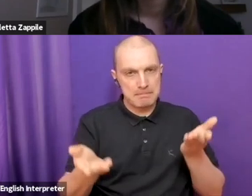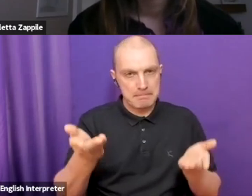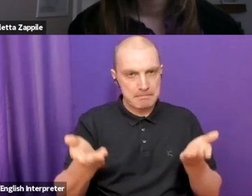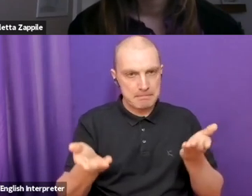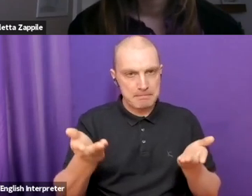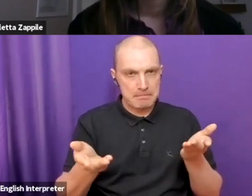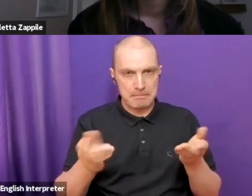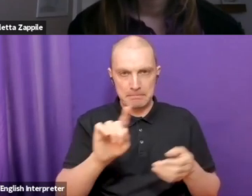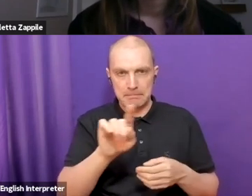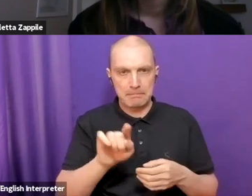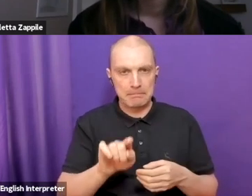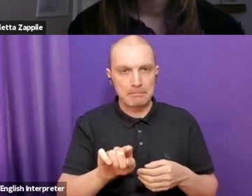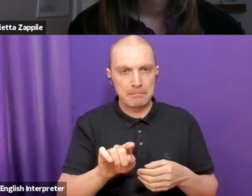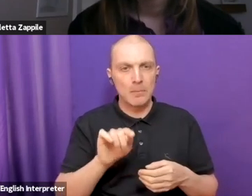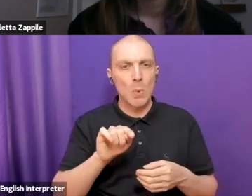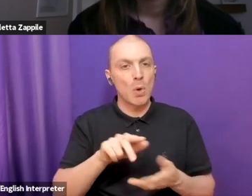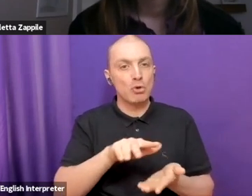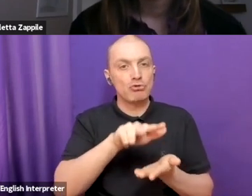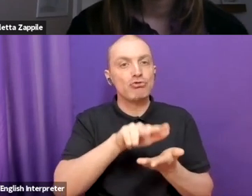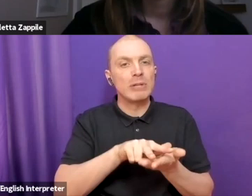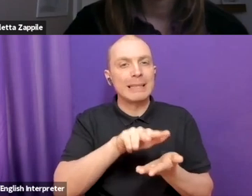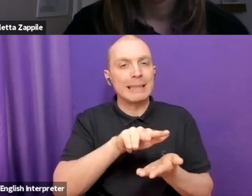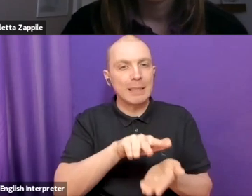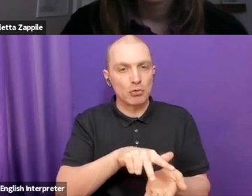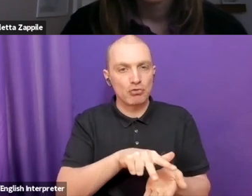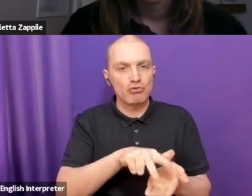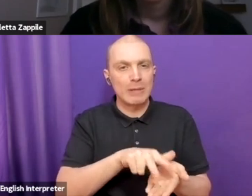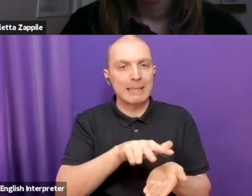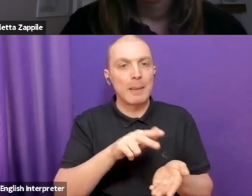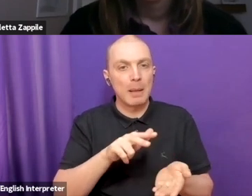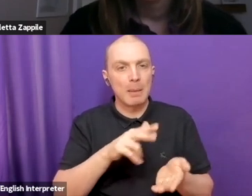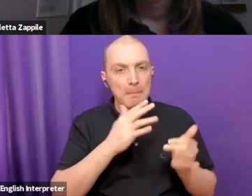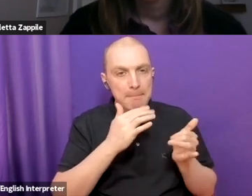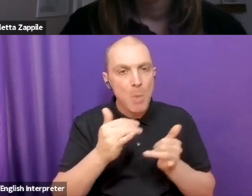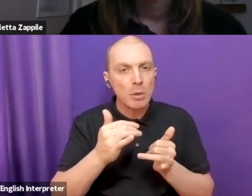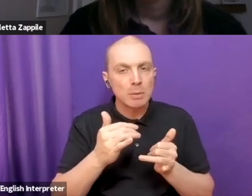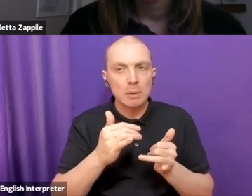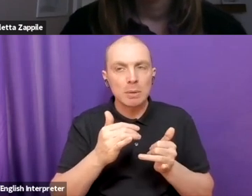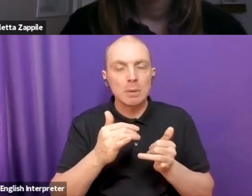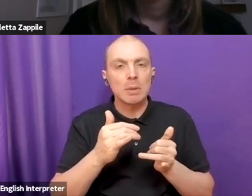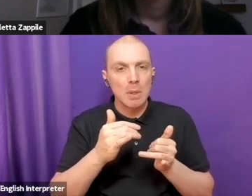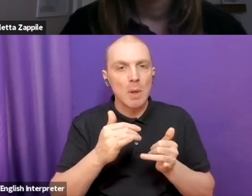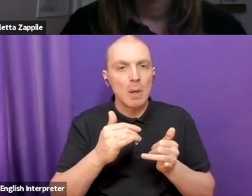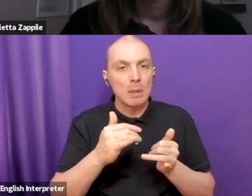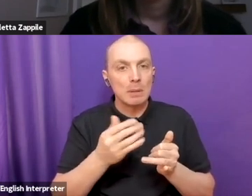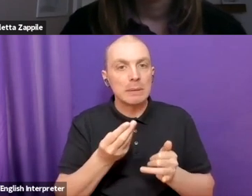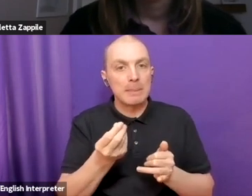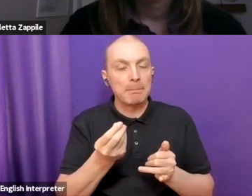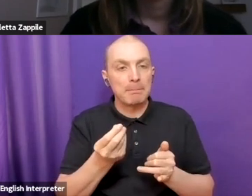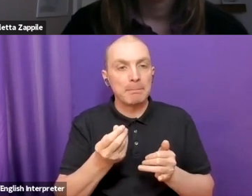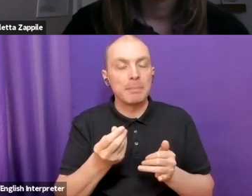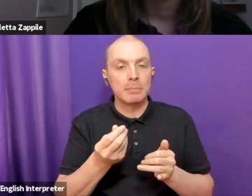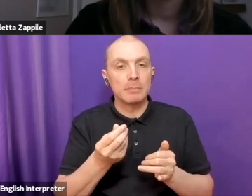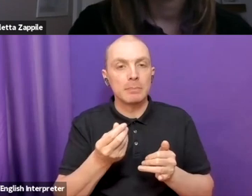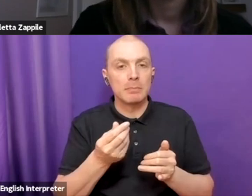our kind of treaty monitoring as well, when we're looking at perhaps devolved policy issues. So do you have any advice, Diego and Nicoletta, about